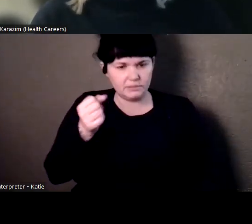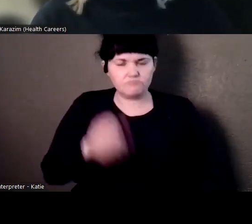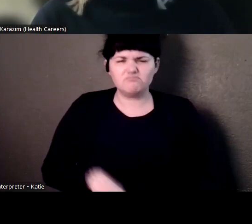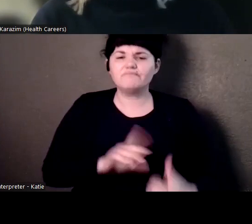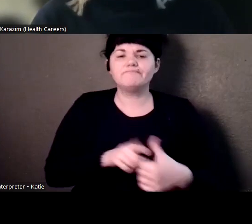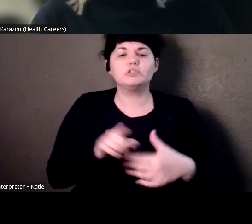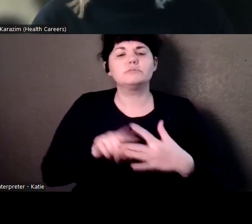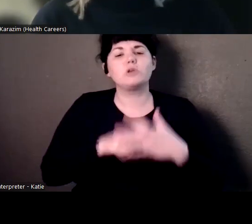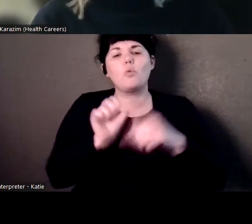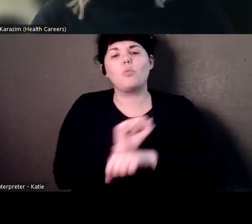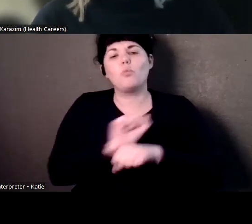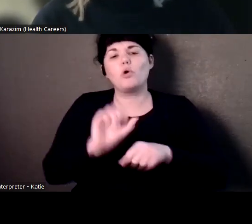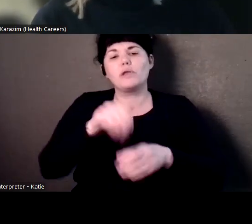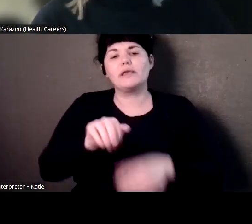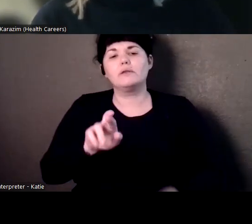I